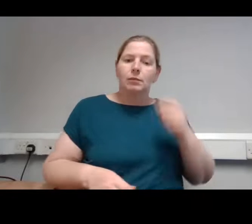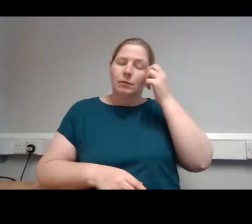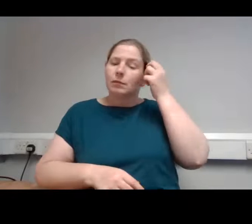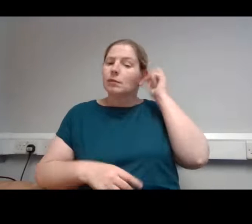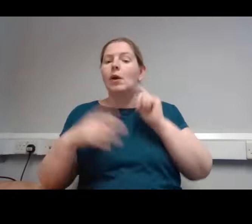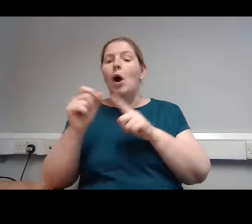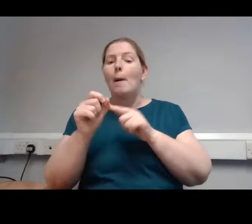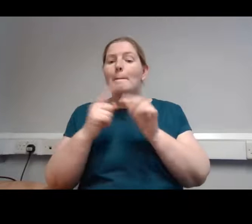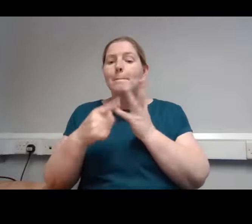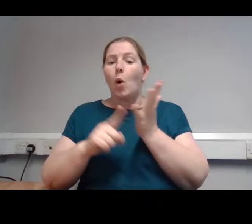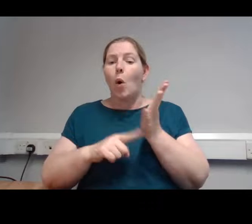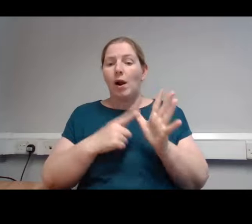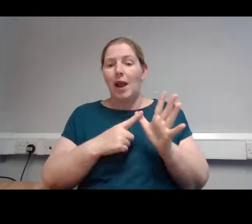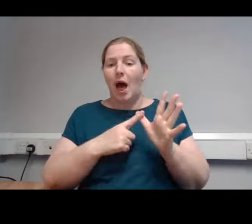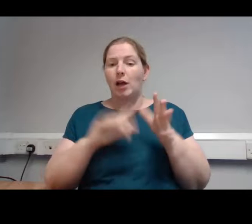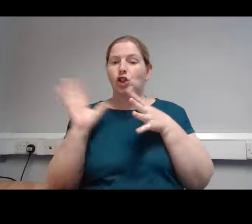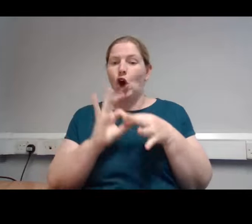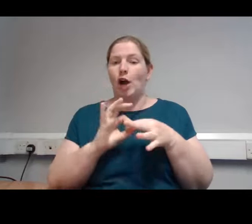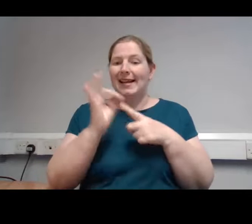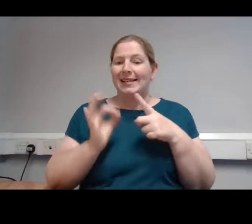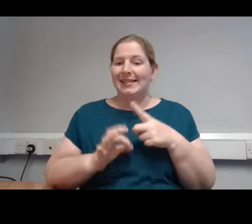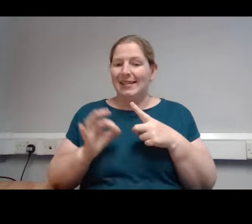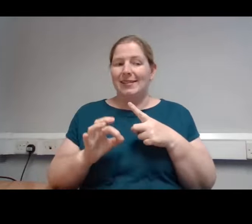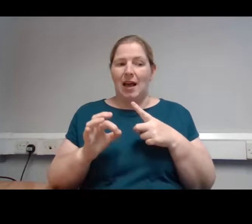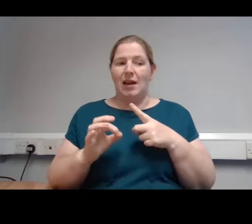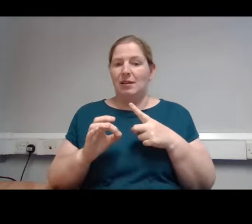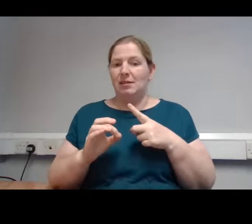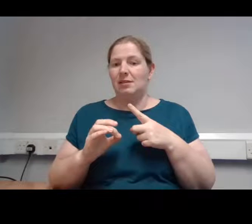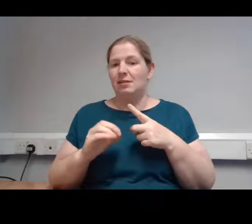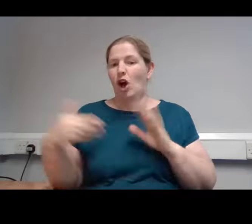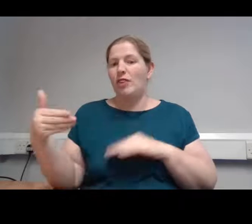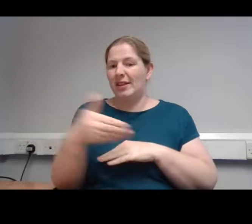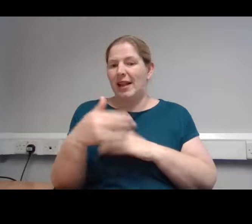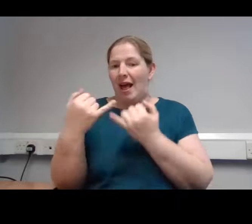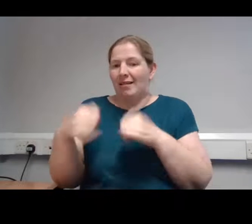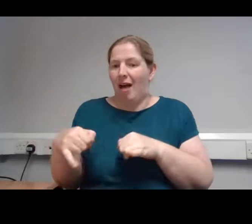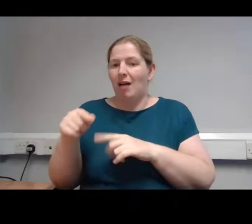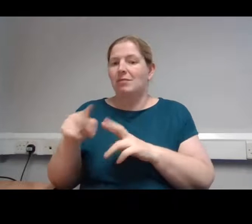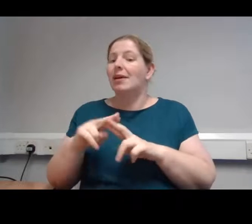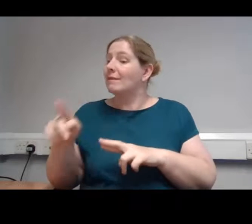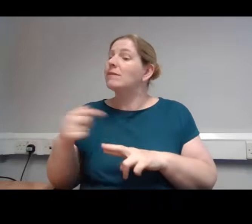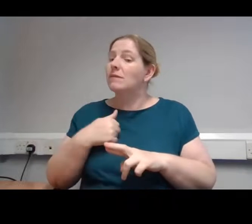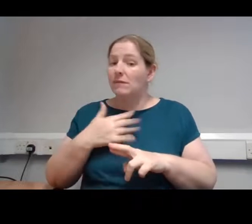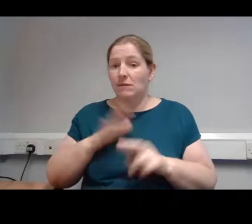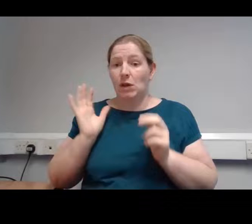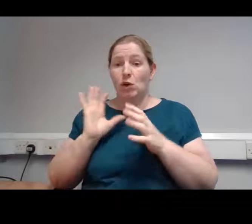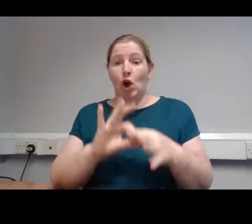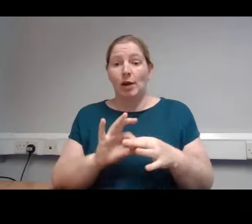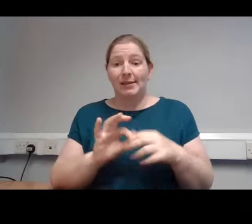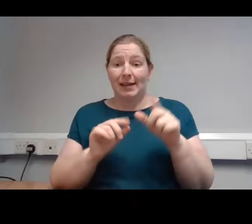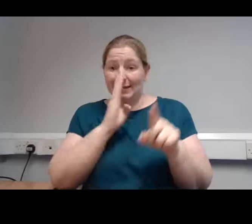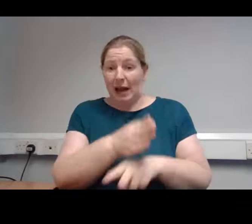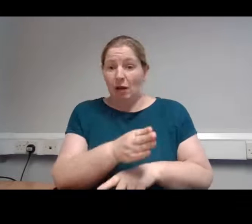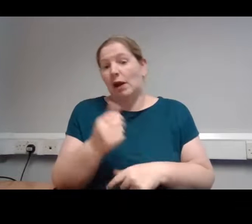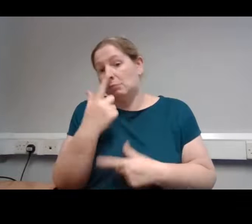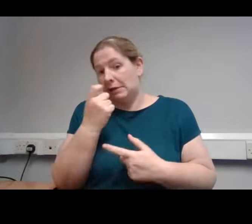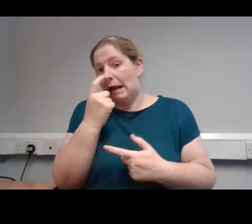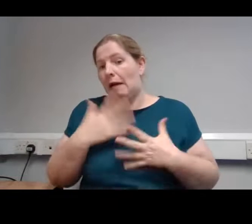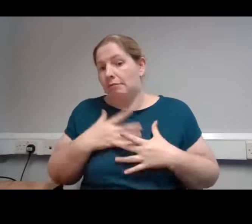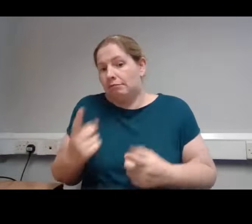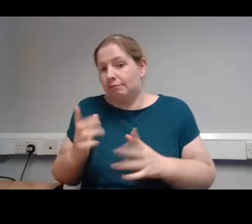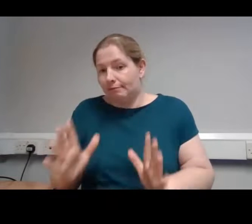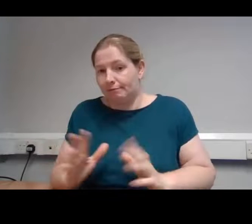the final slide there, so if anybody does need to get in touch with Paula to do with anything in today's presentation, I'll just